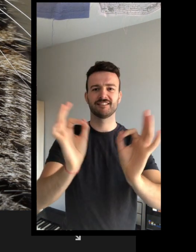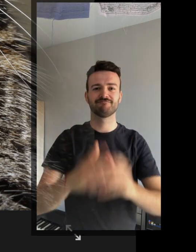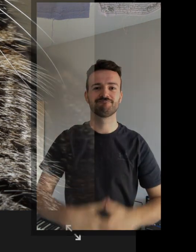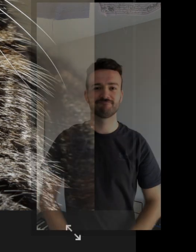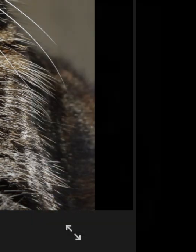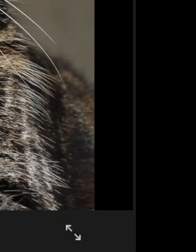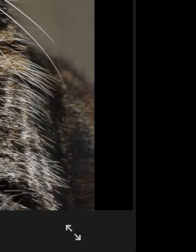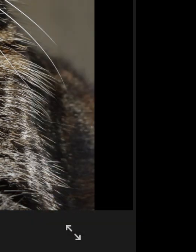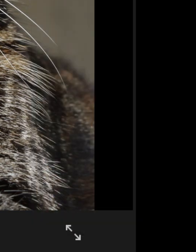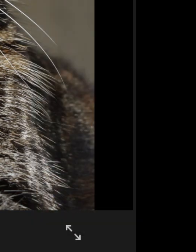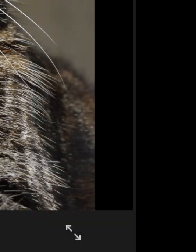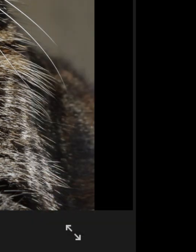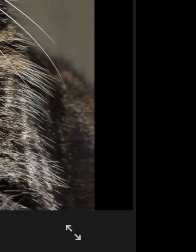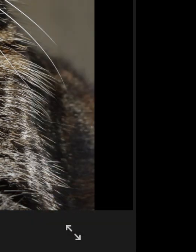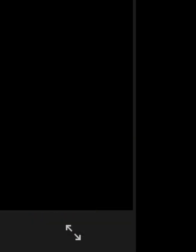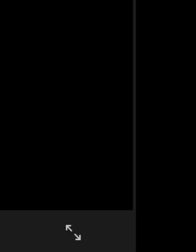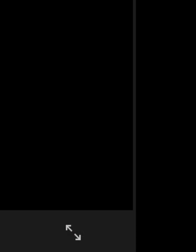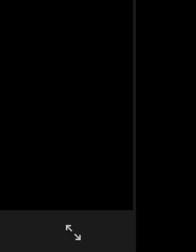any cropping.